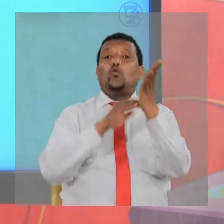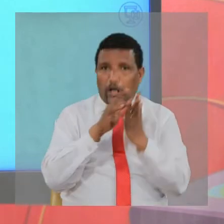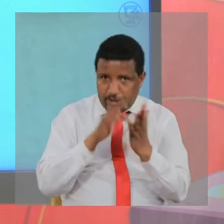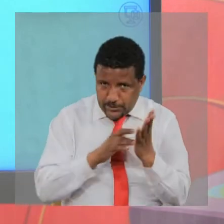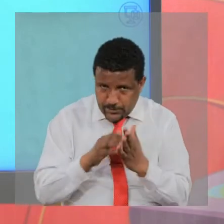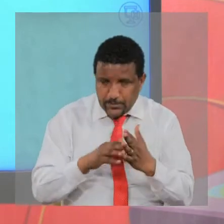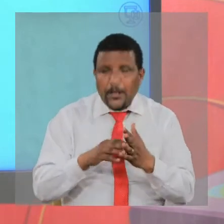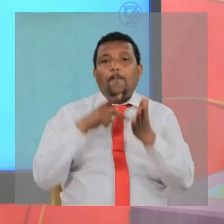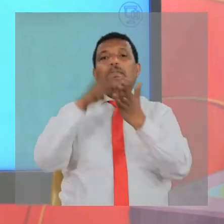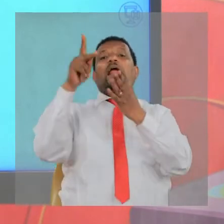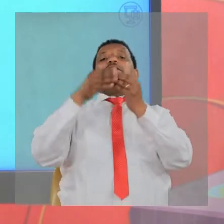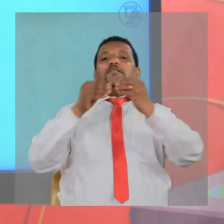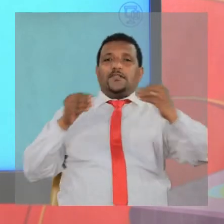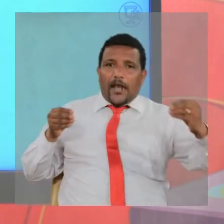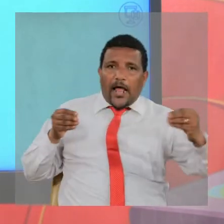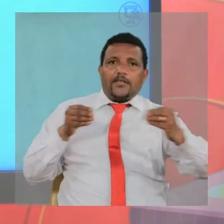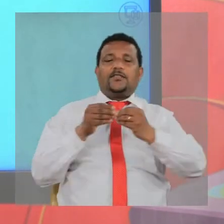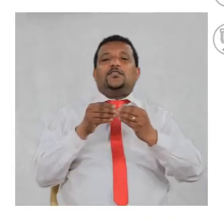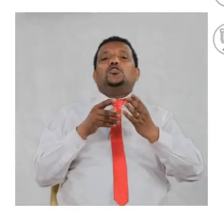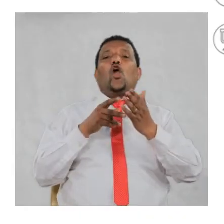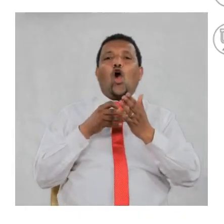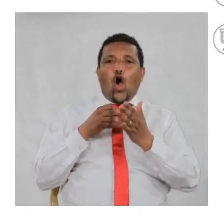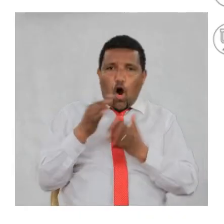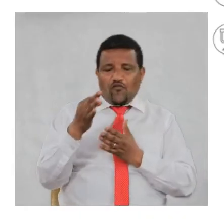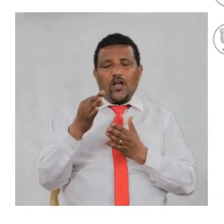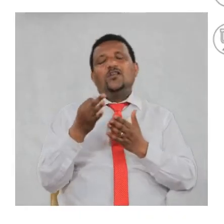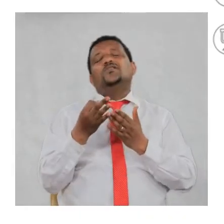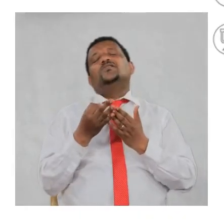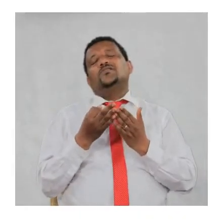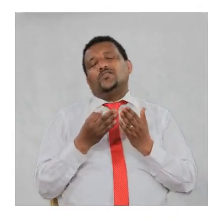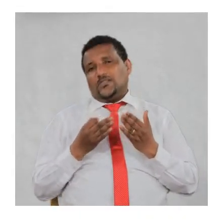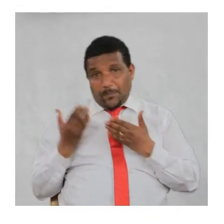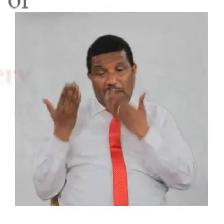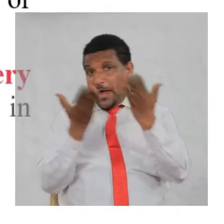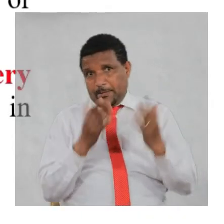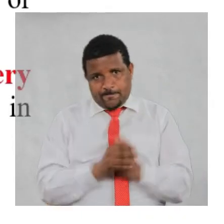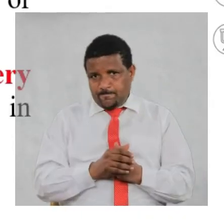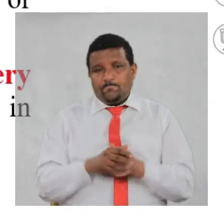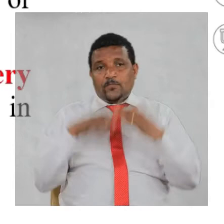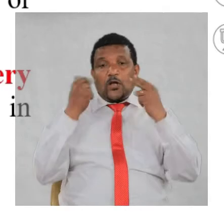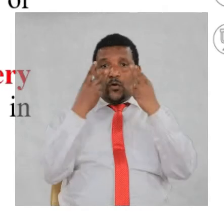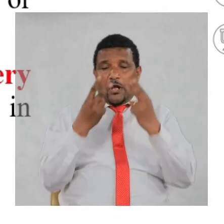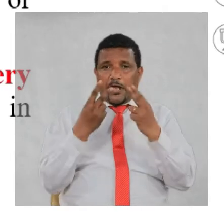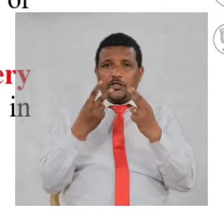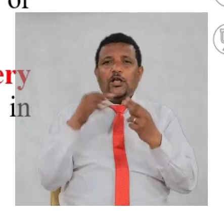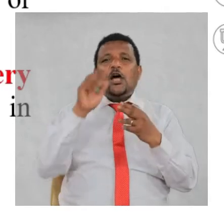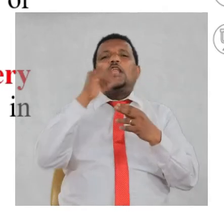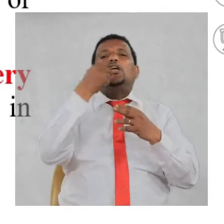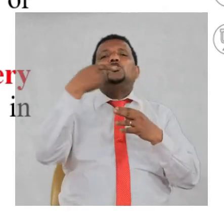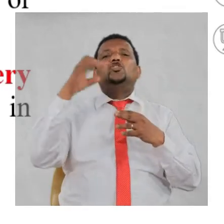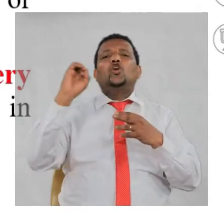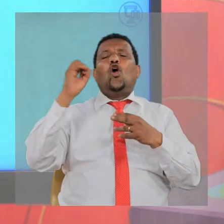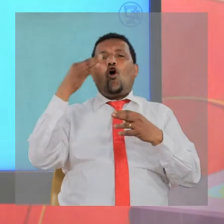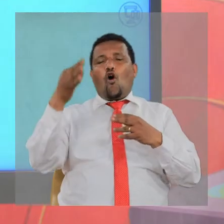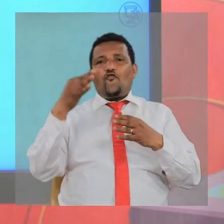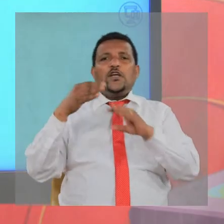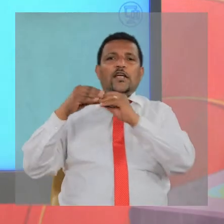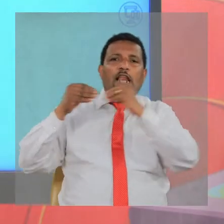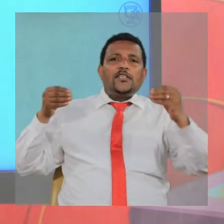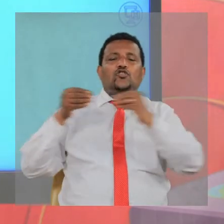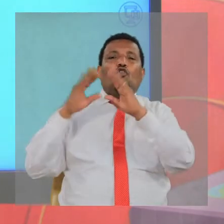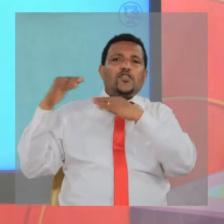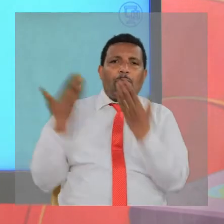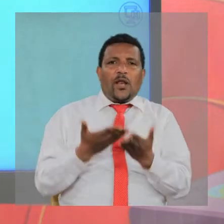calculating the price elasticity of supply. Now let's see the ranges of elasticity of supply called